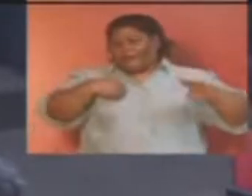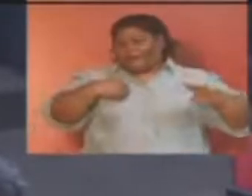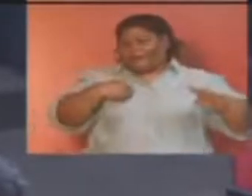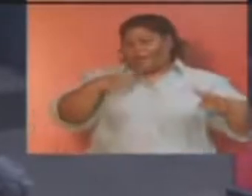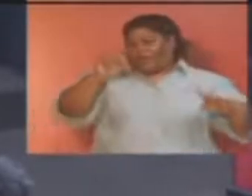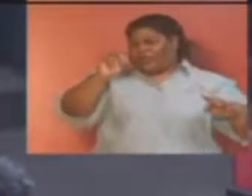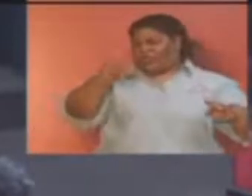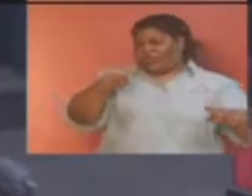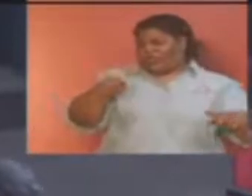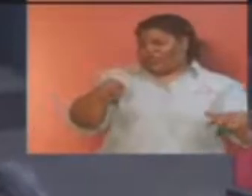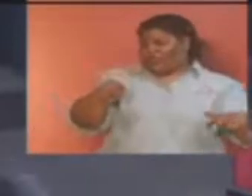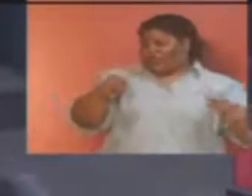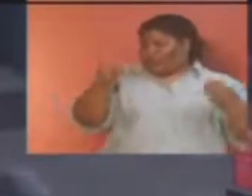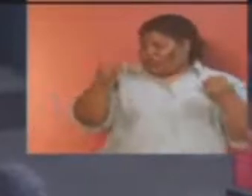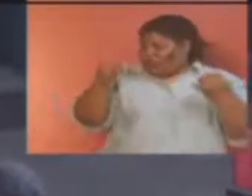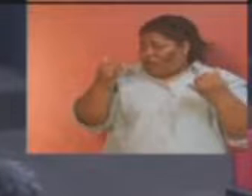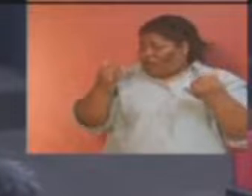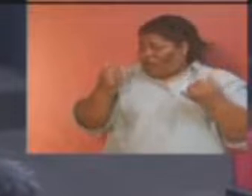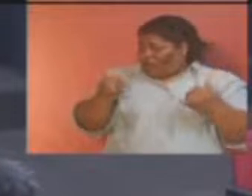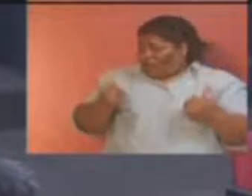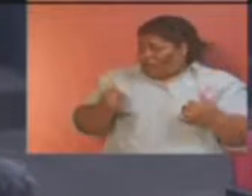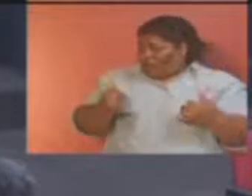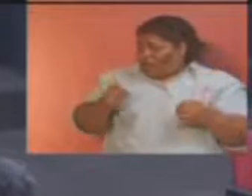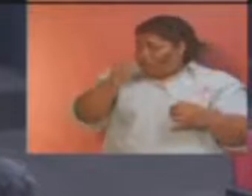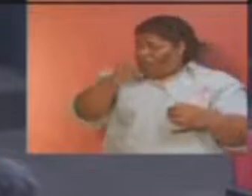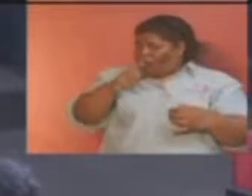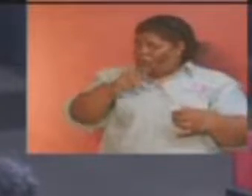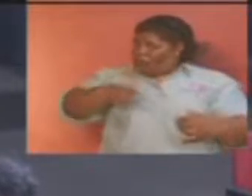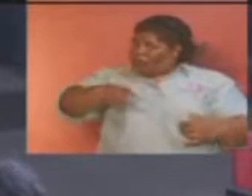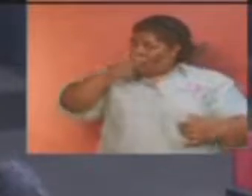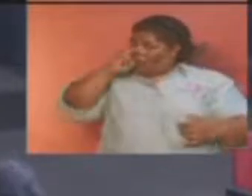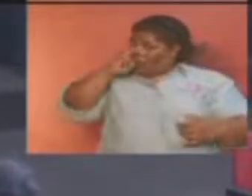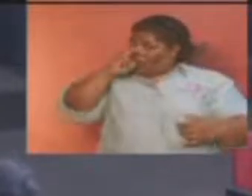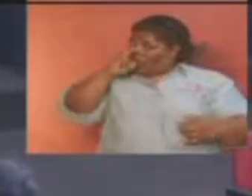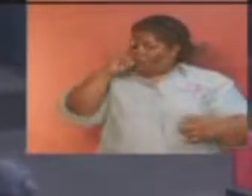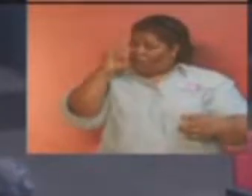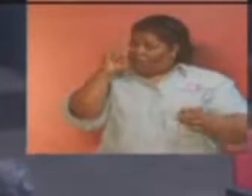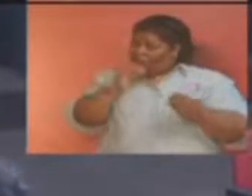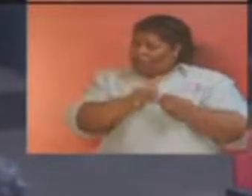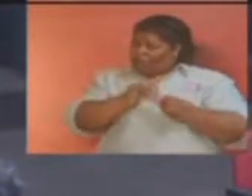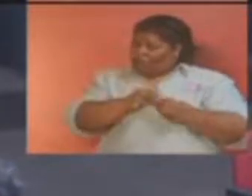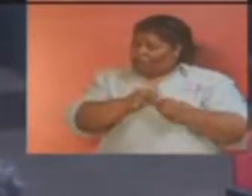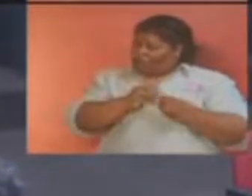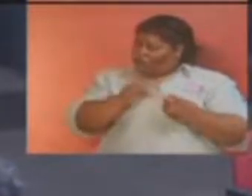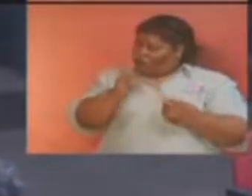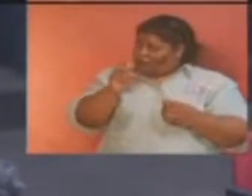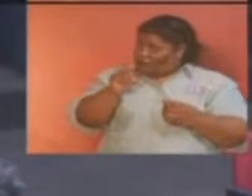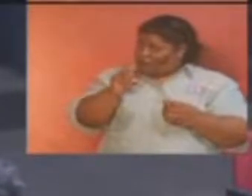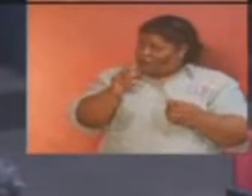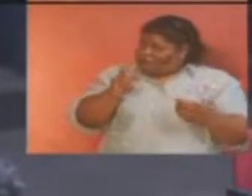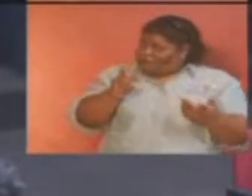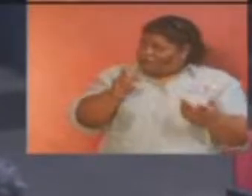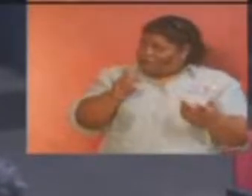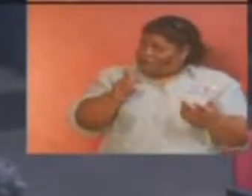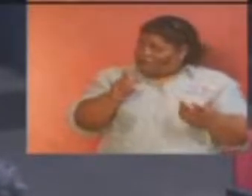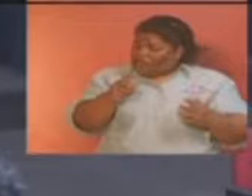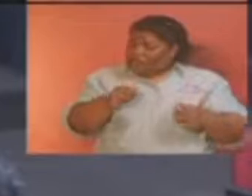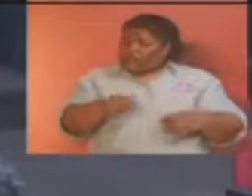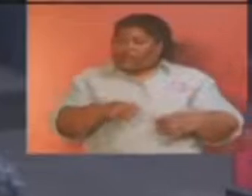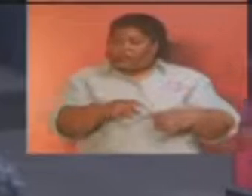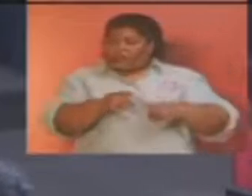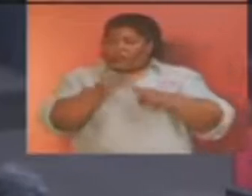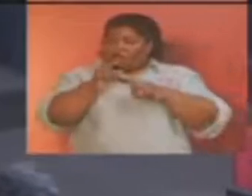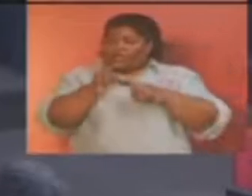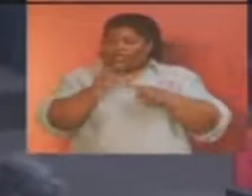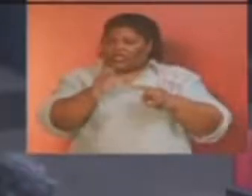Is it not time for a little more firmer? I mean, there are specific locations at Independence Square where it's just